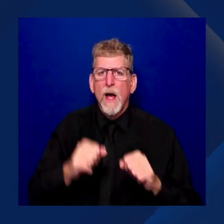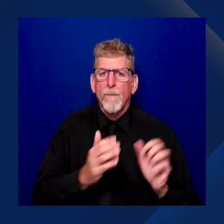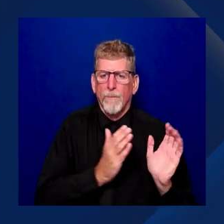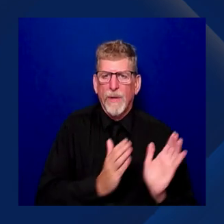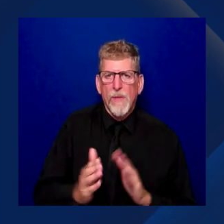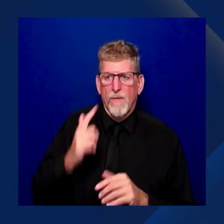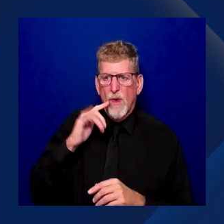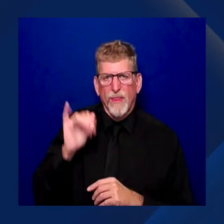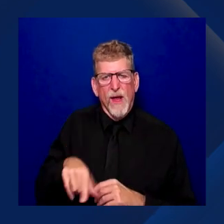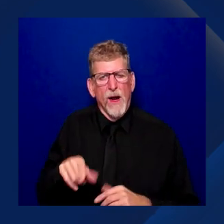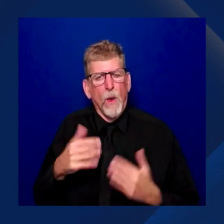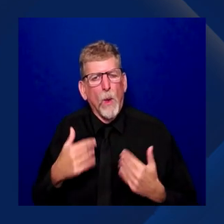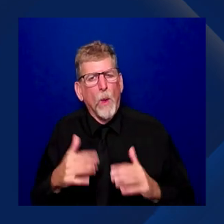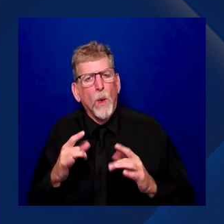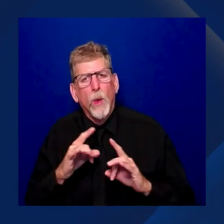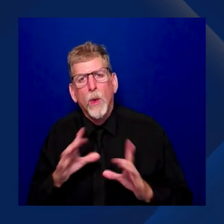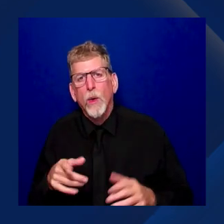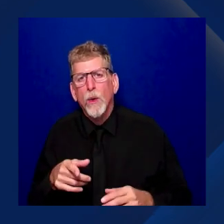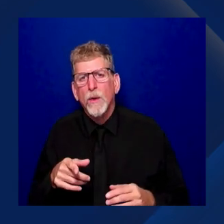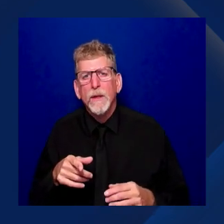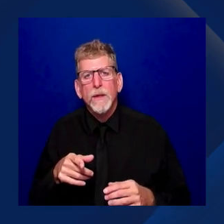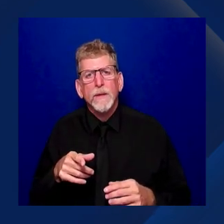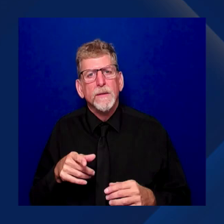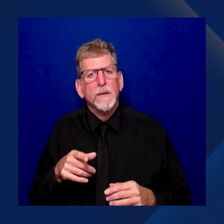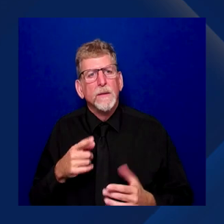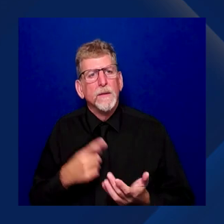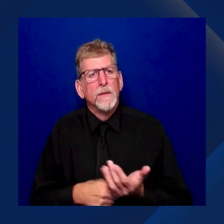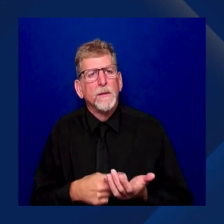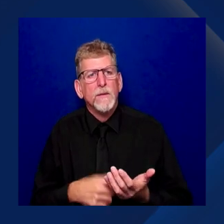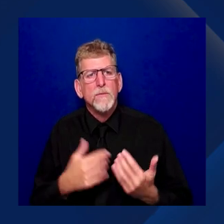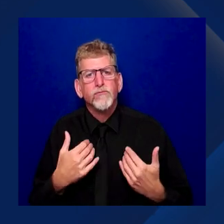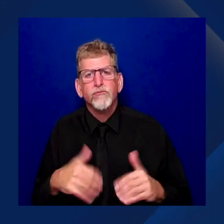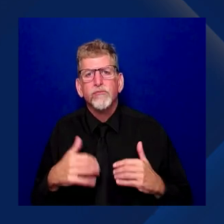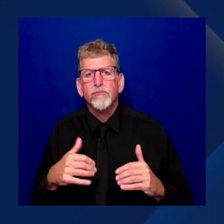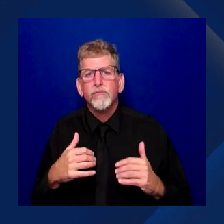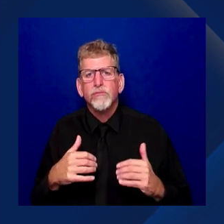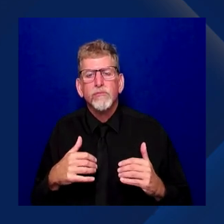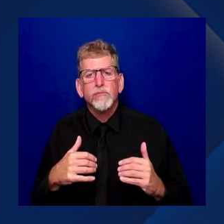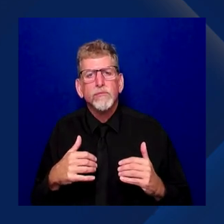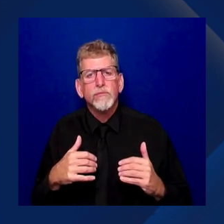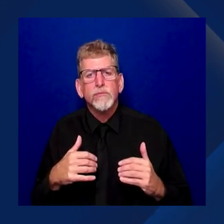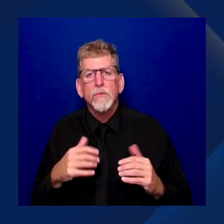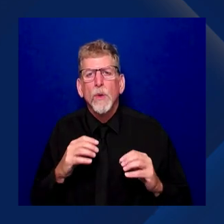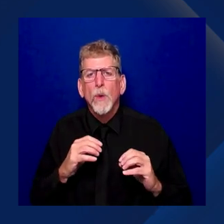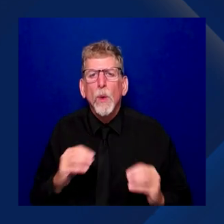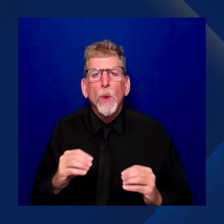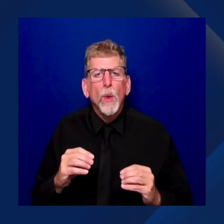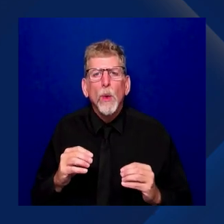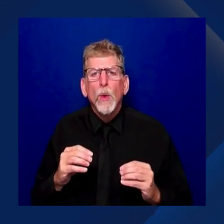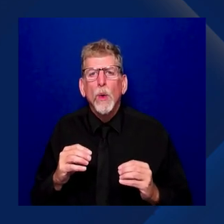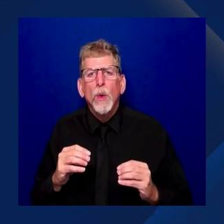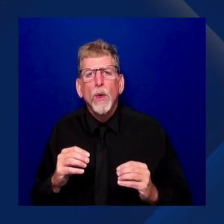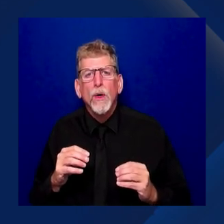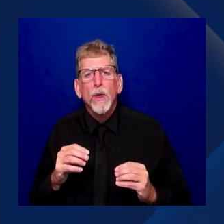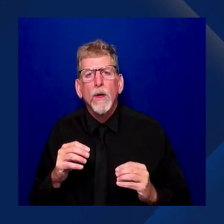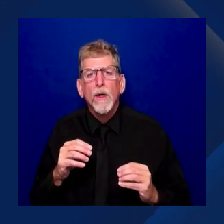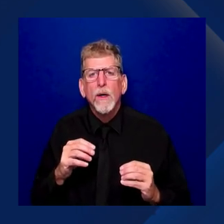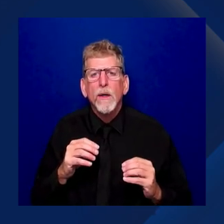Shortly after the on-call doctor told us that our daughter passed away, I was being prepared to deliver my deceased